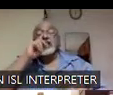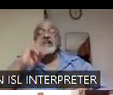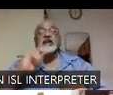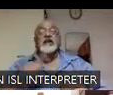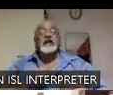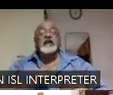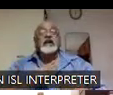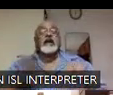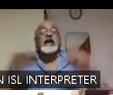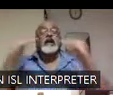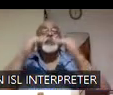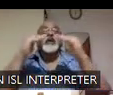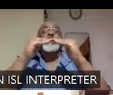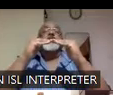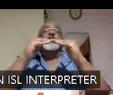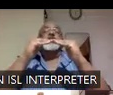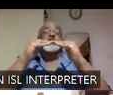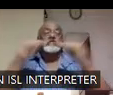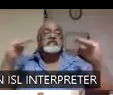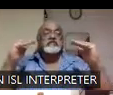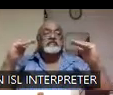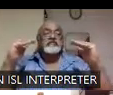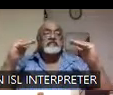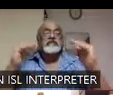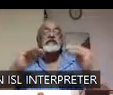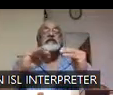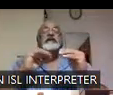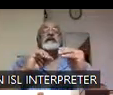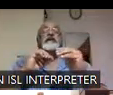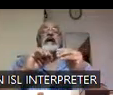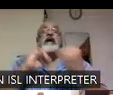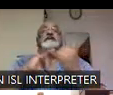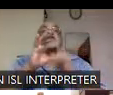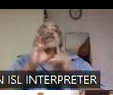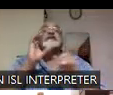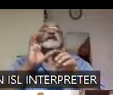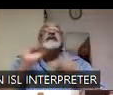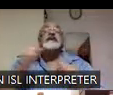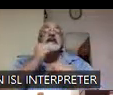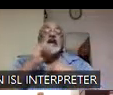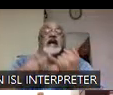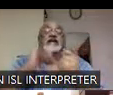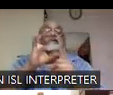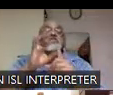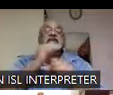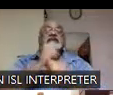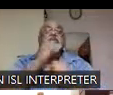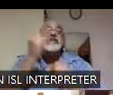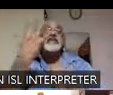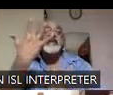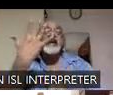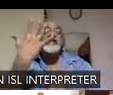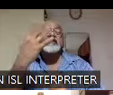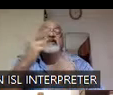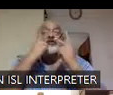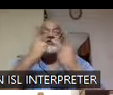5 is looking at gender imbalances, gender intersectionality